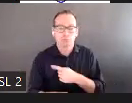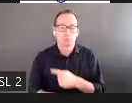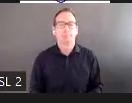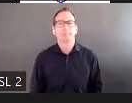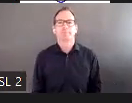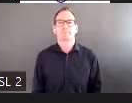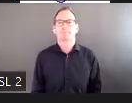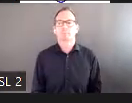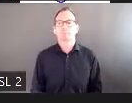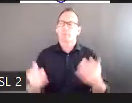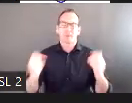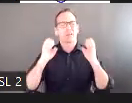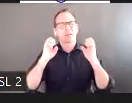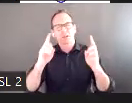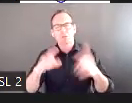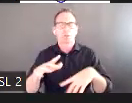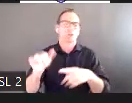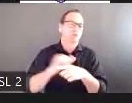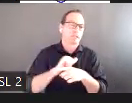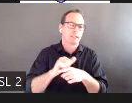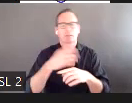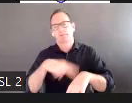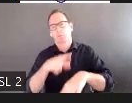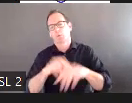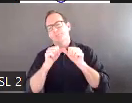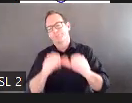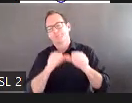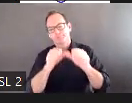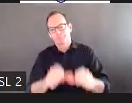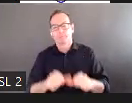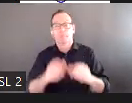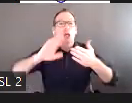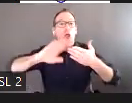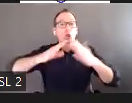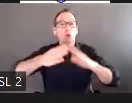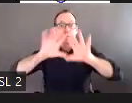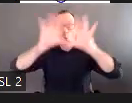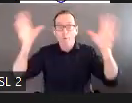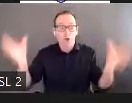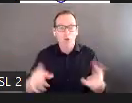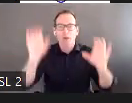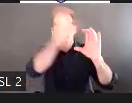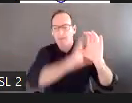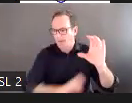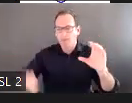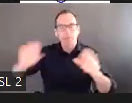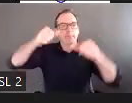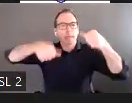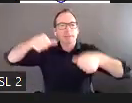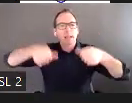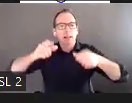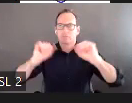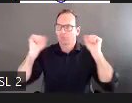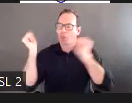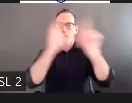to build capacity. Remember, it's a community response into situations of abuse and elder abuse. And I